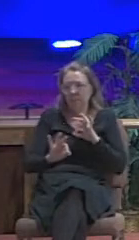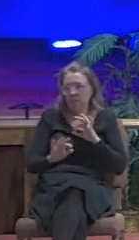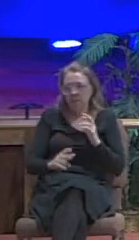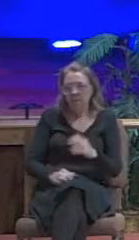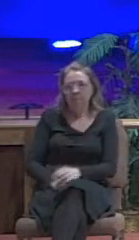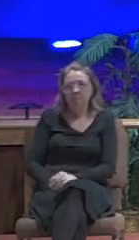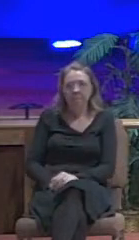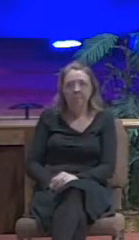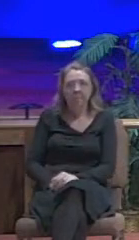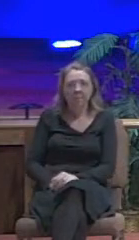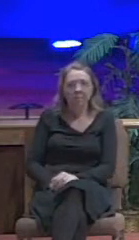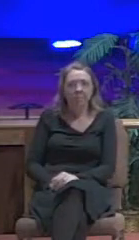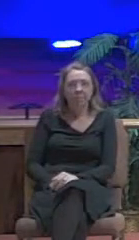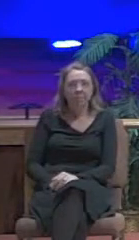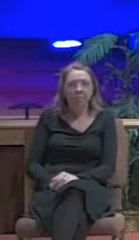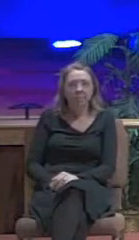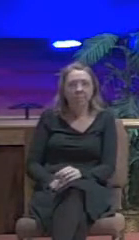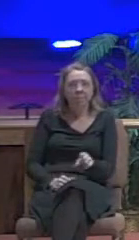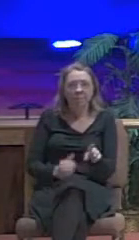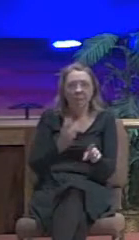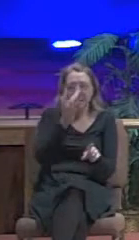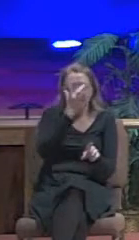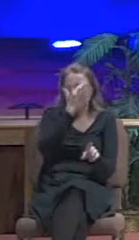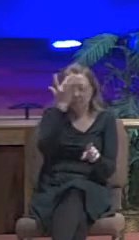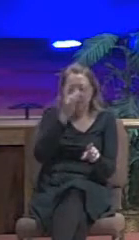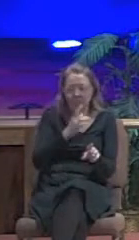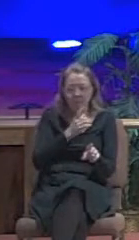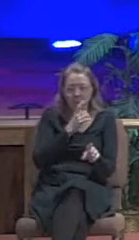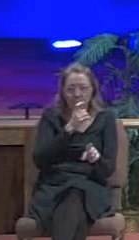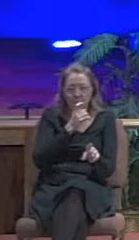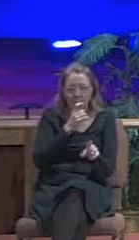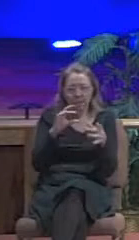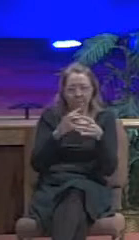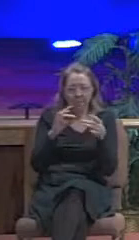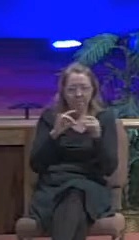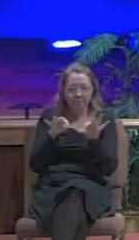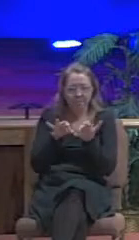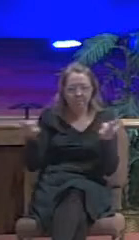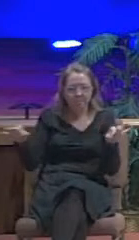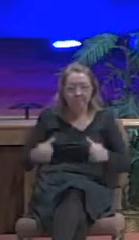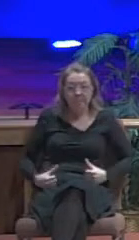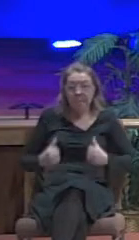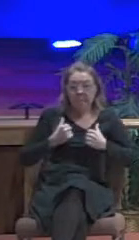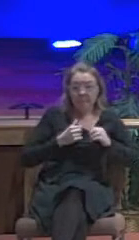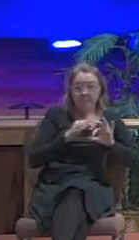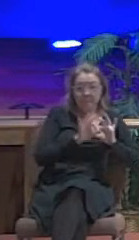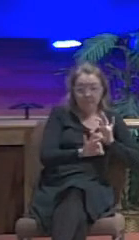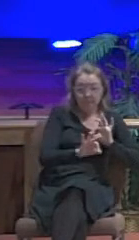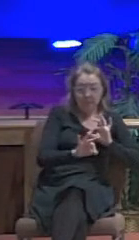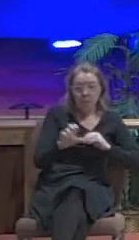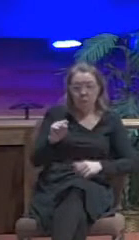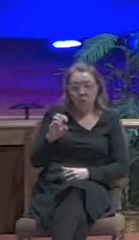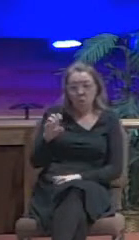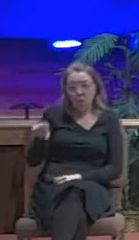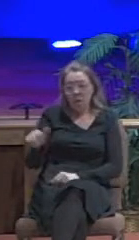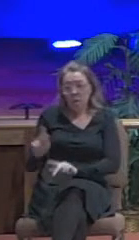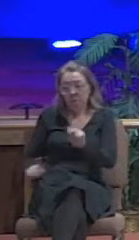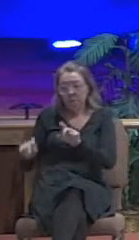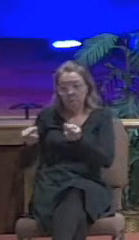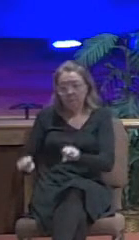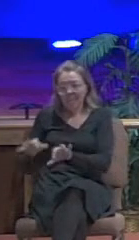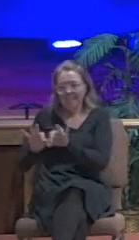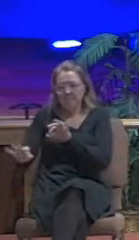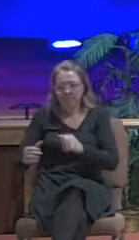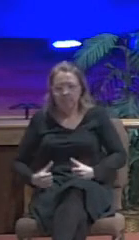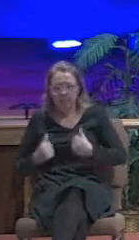I forget who coined the phrase, let us live simply so others might simply live. But it's a statement that we